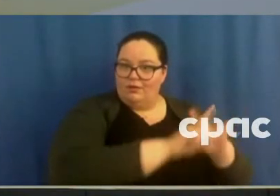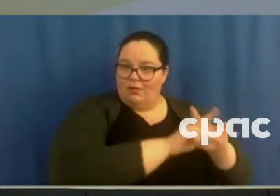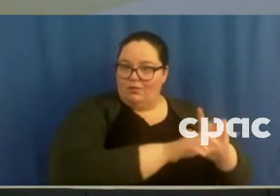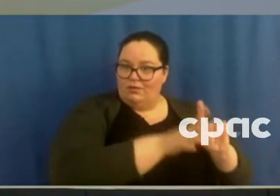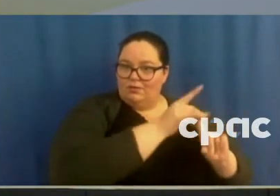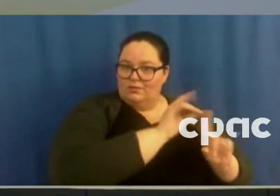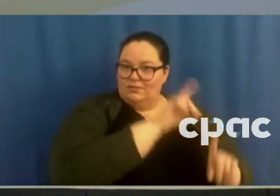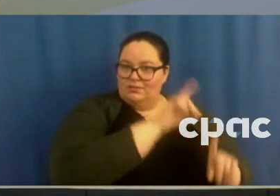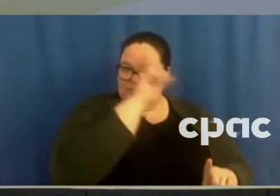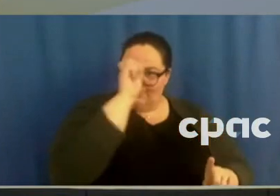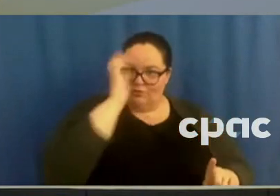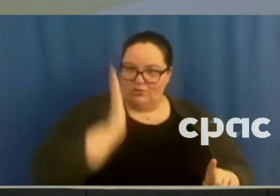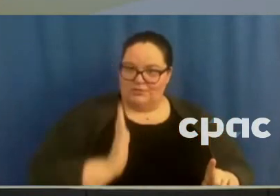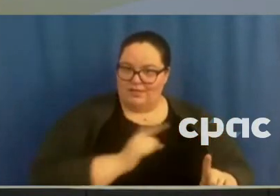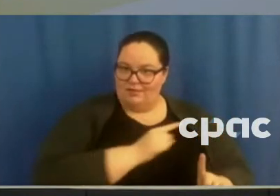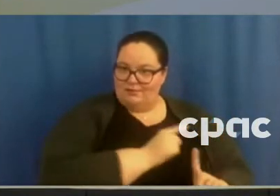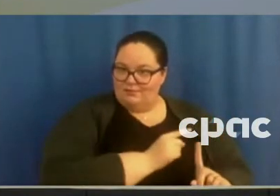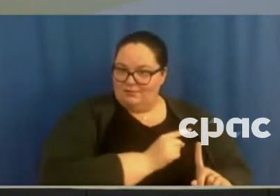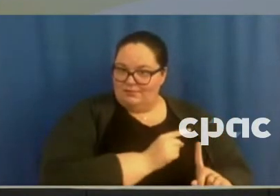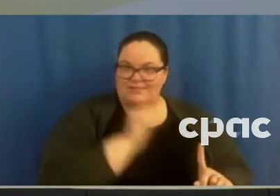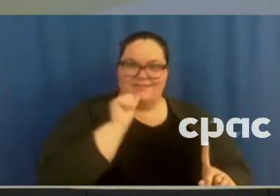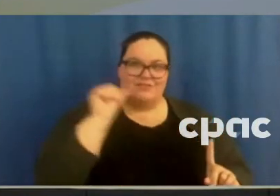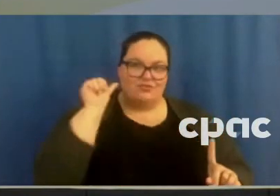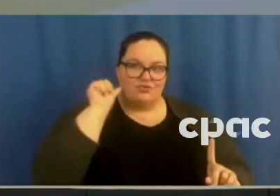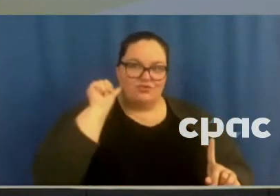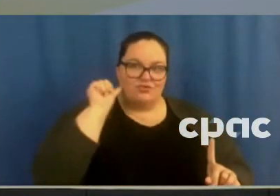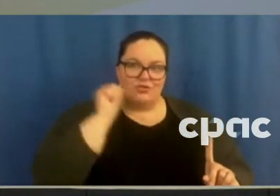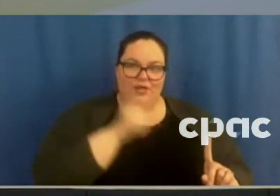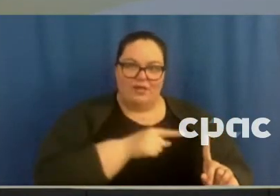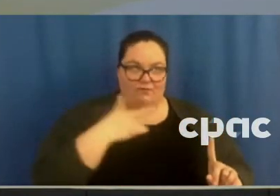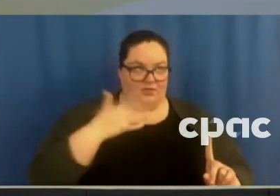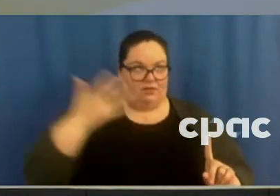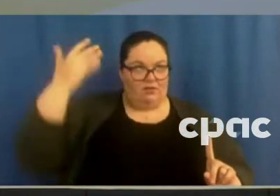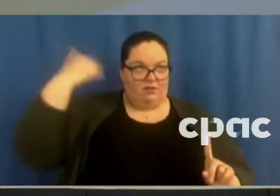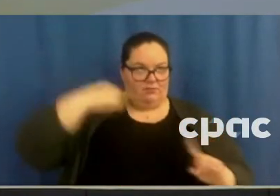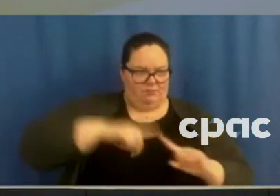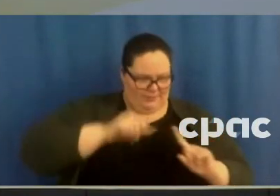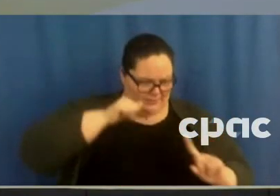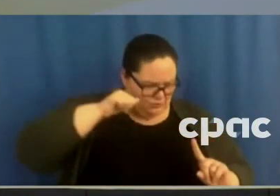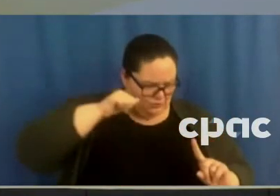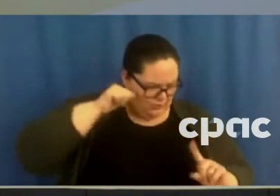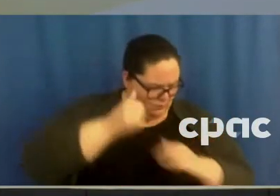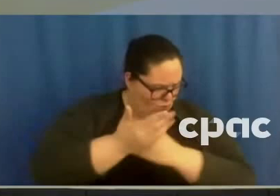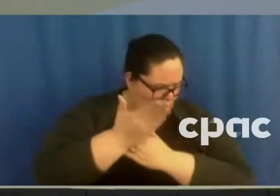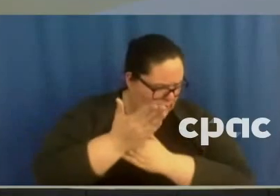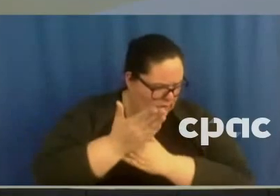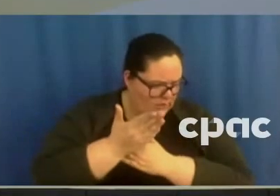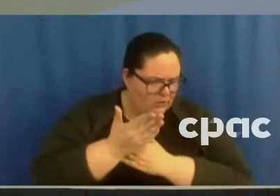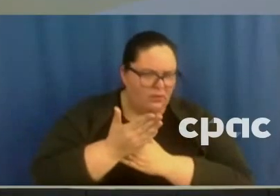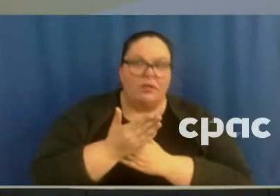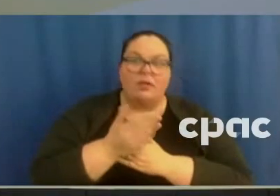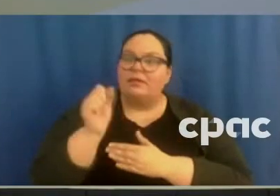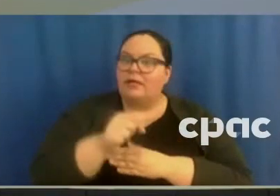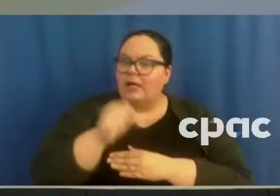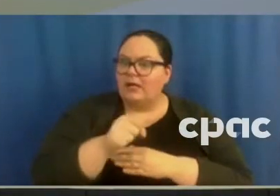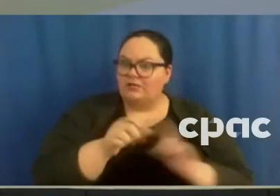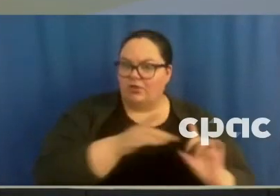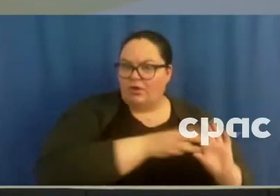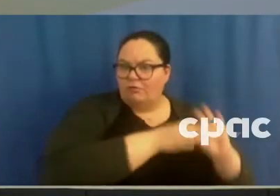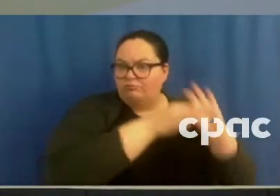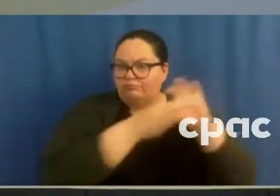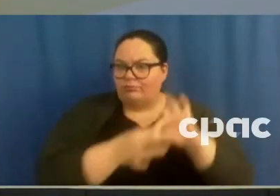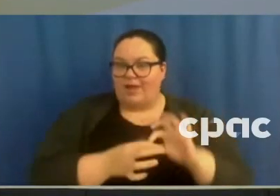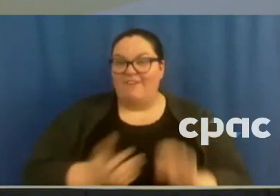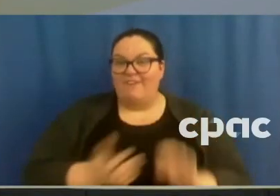Summerside yesterday. It feels like a long time ago, but I think it was just yesterday morning. And so there is some link